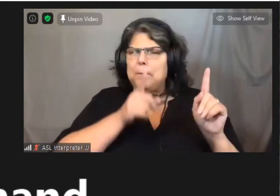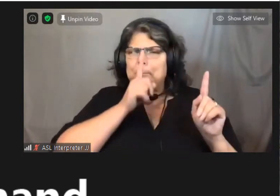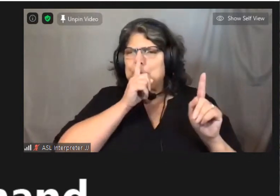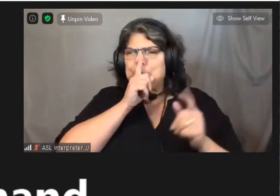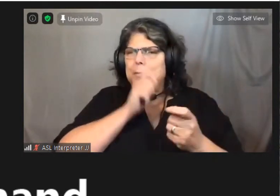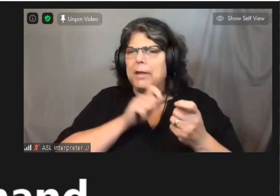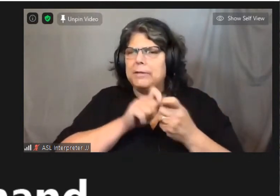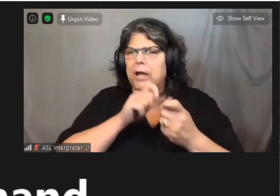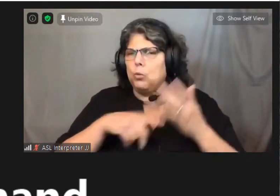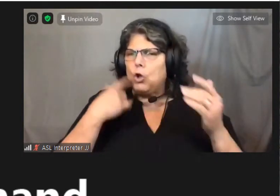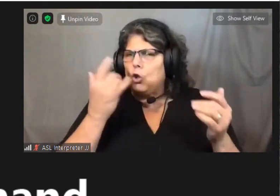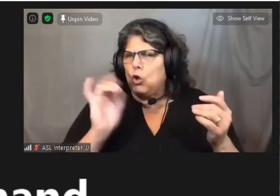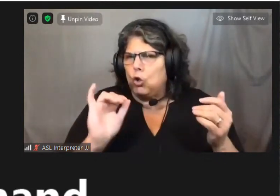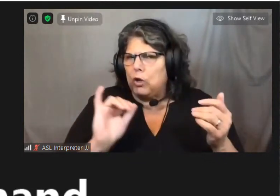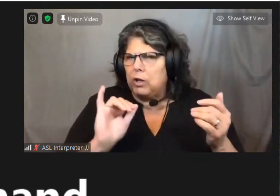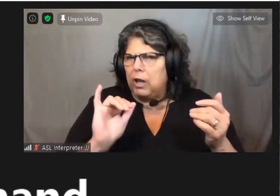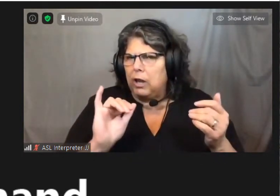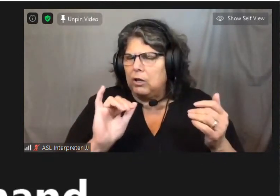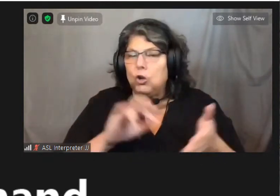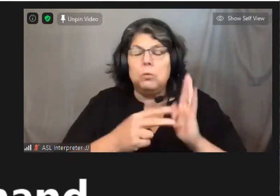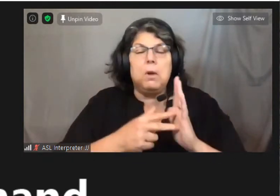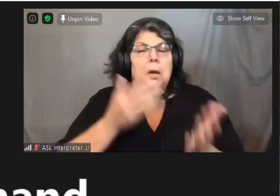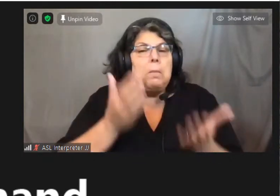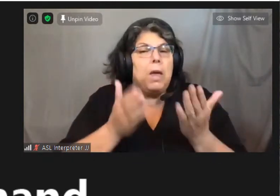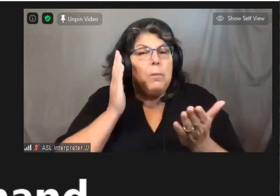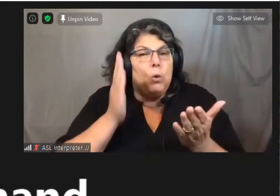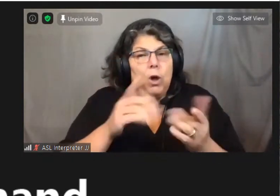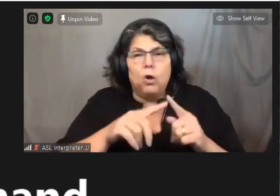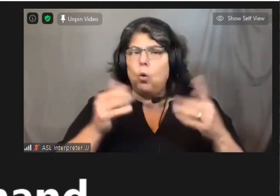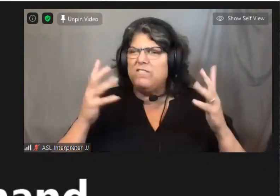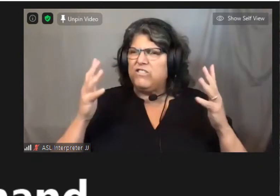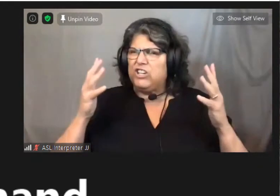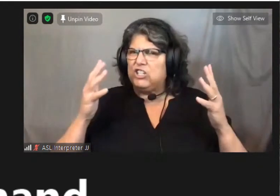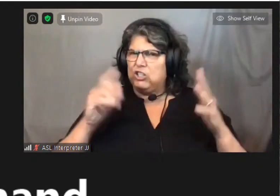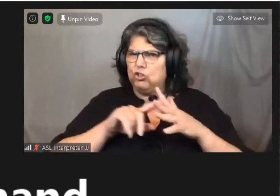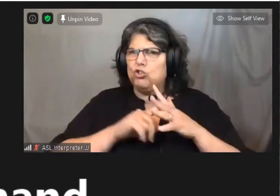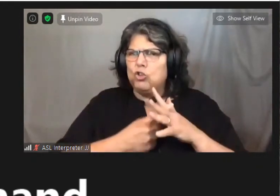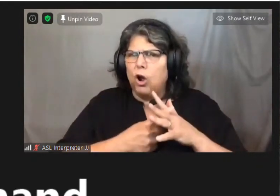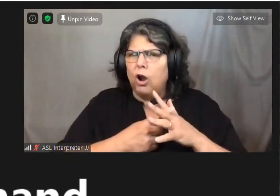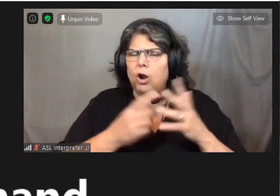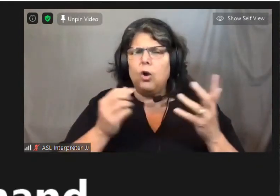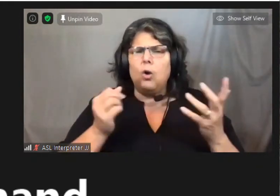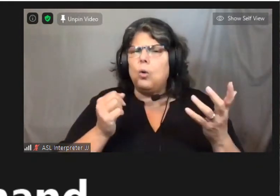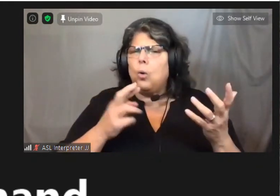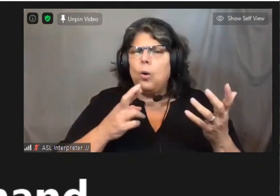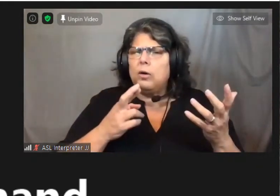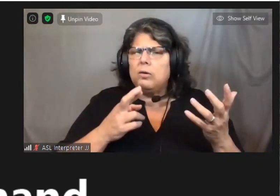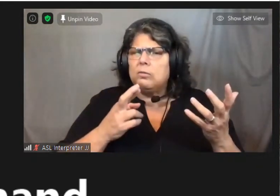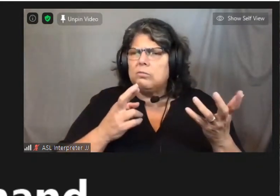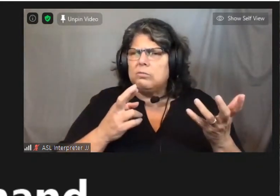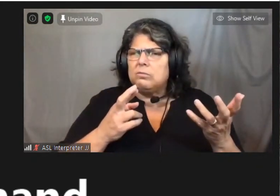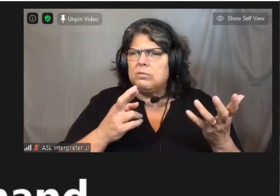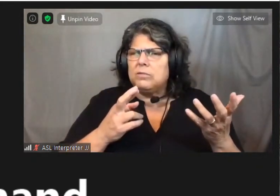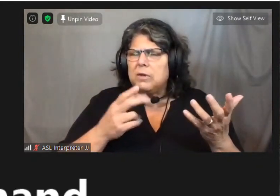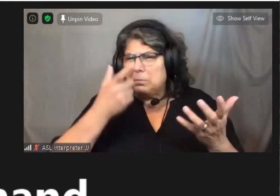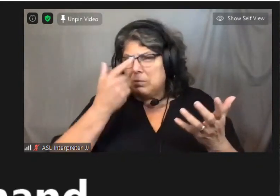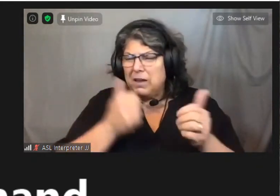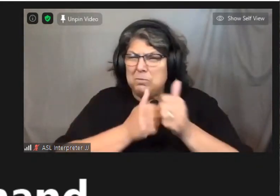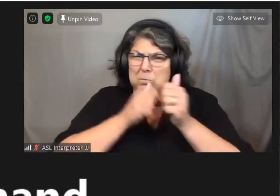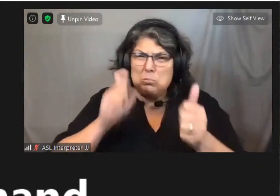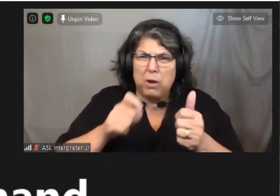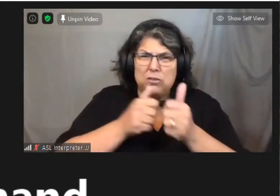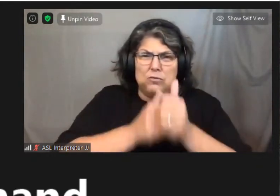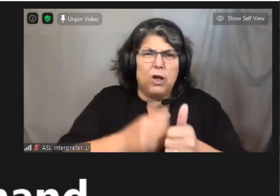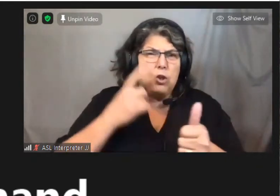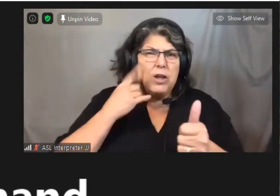that was. Is that prospective loosening? Is that loosening that's already happening? Is that in an upcoming? Is that a function of the new tier system? Can you elaborate on